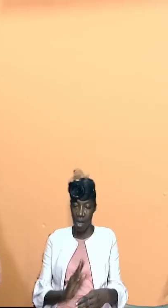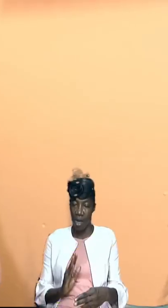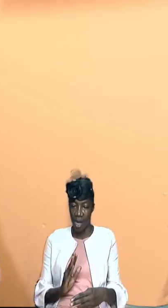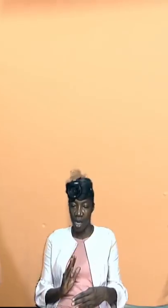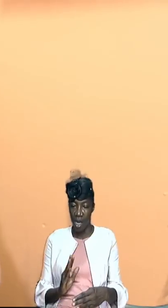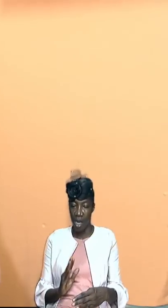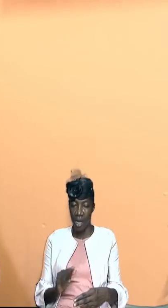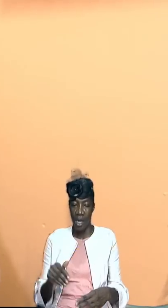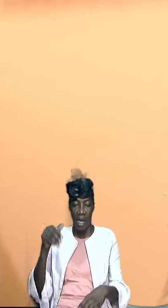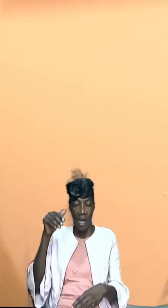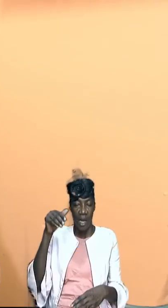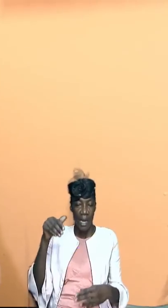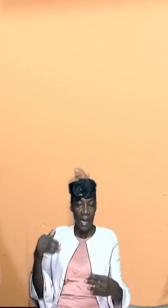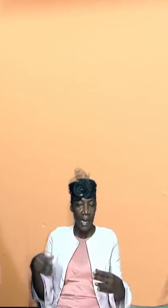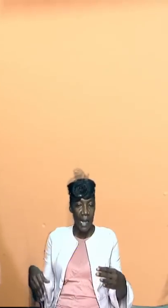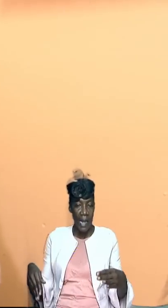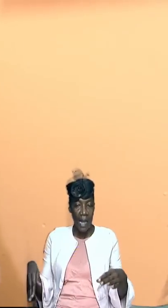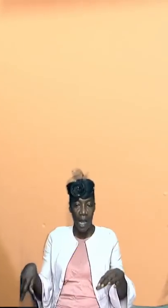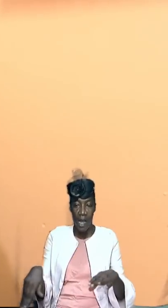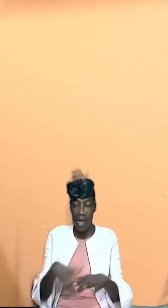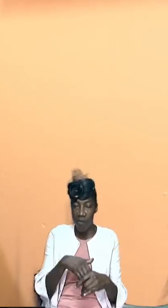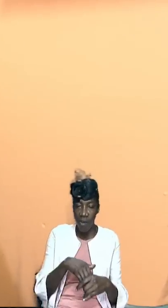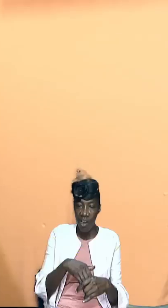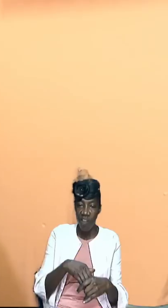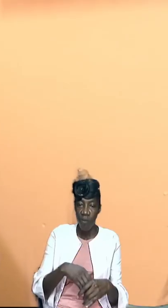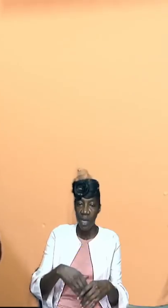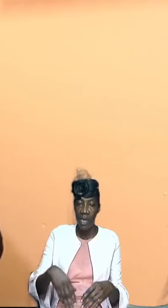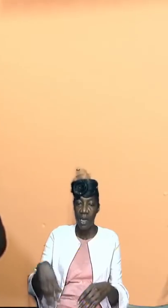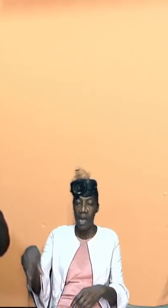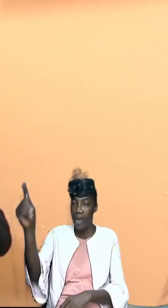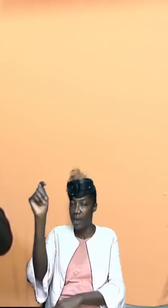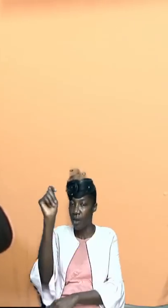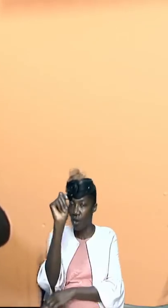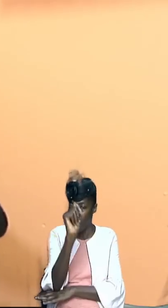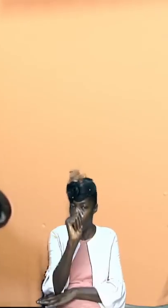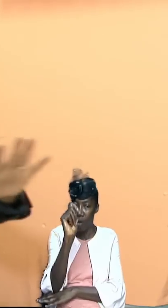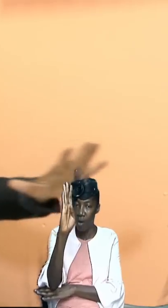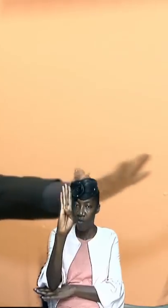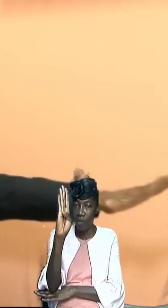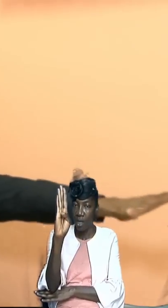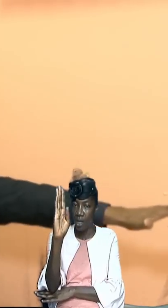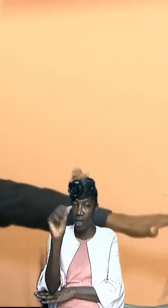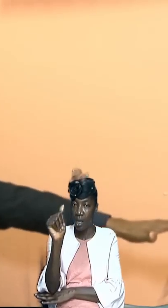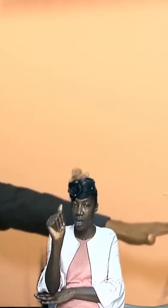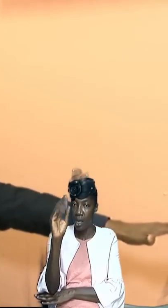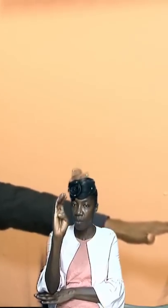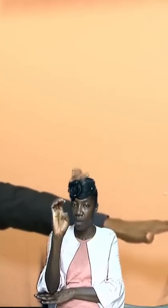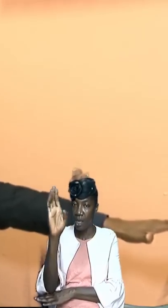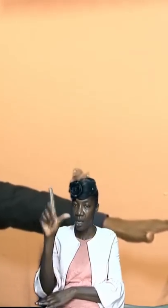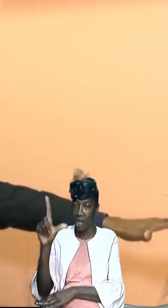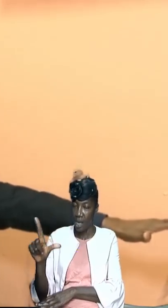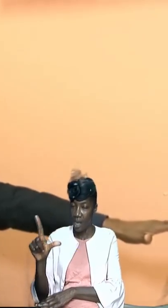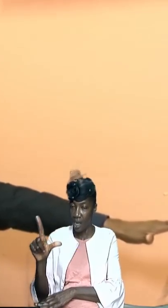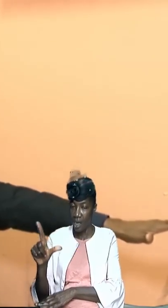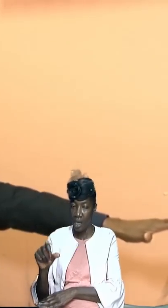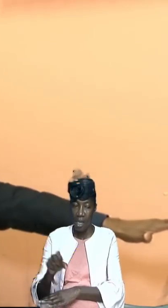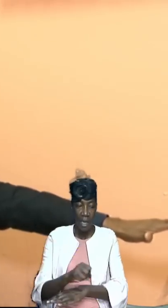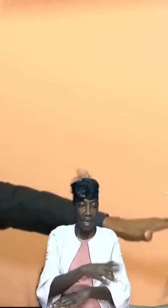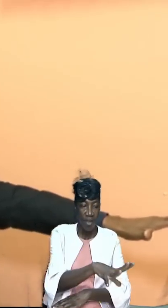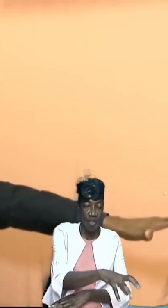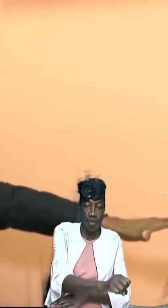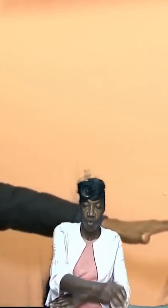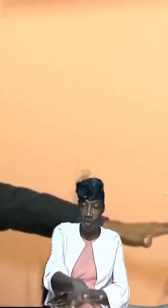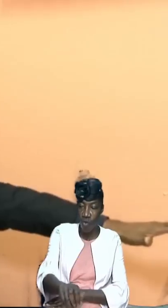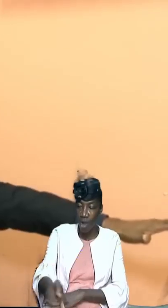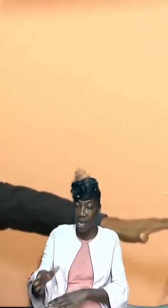at Babel, in Babylon. And from there they spread across the earth, just like